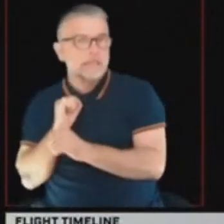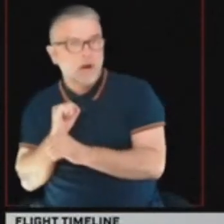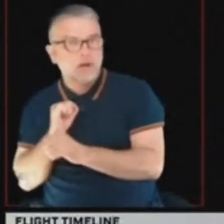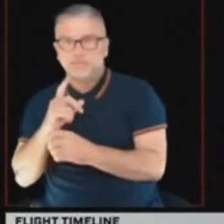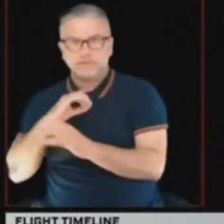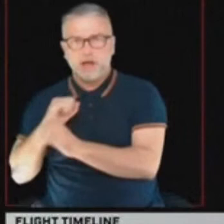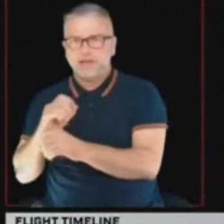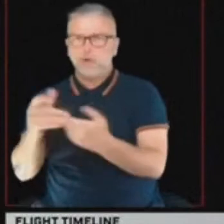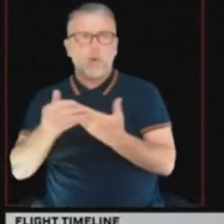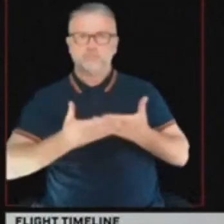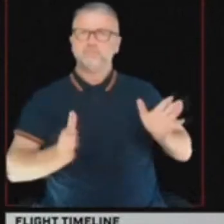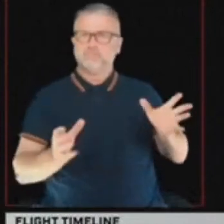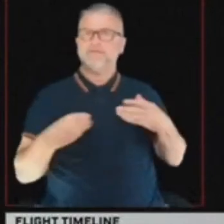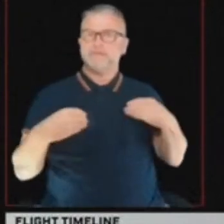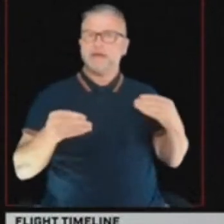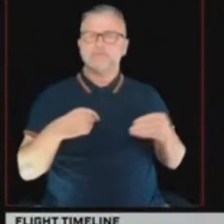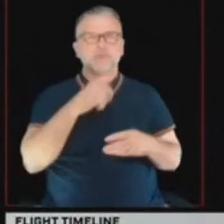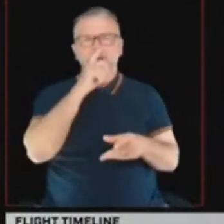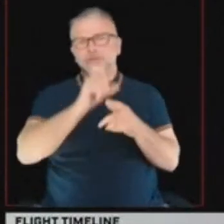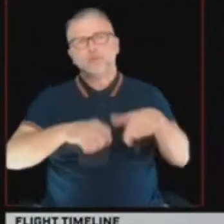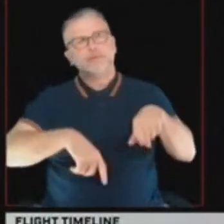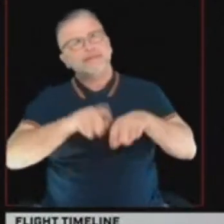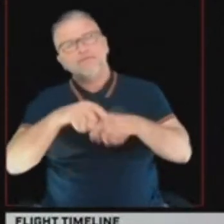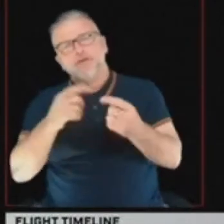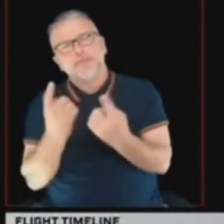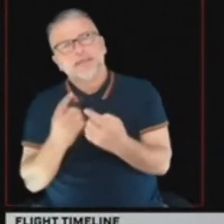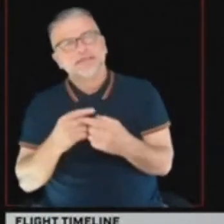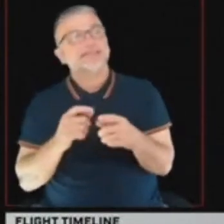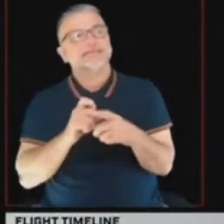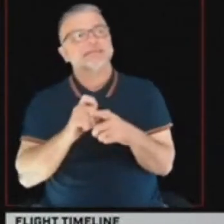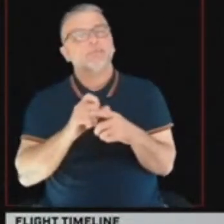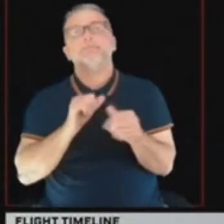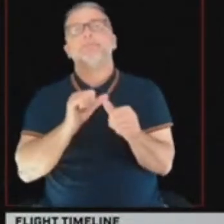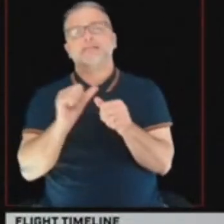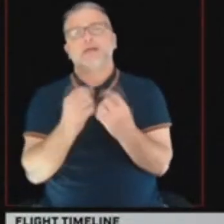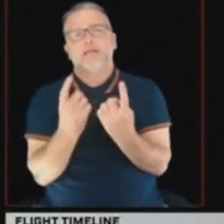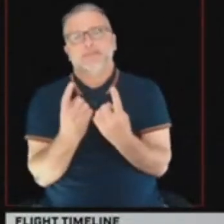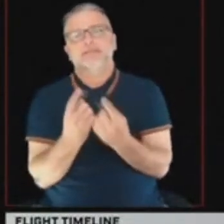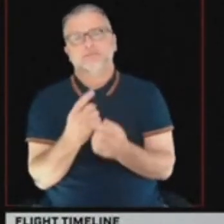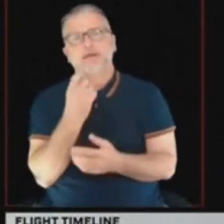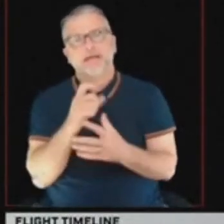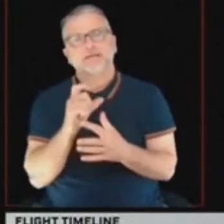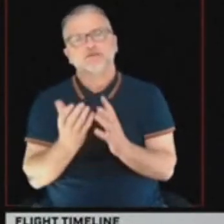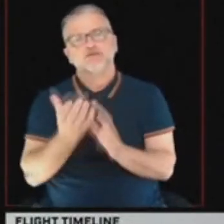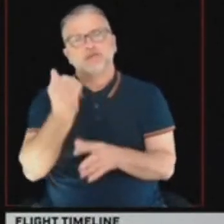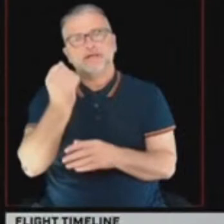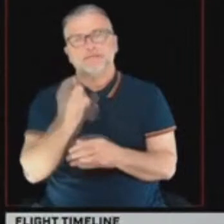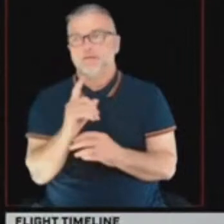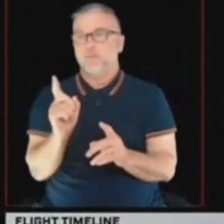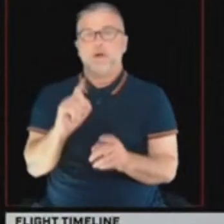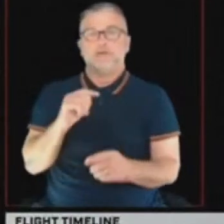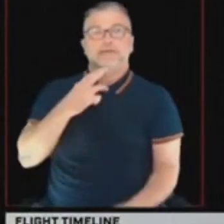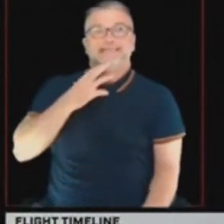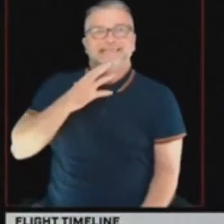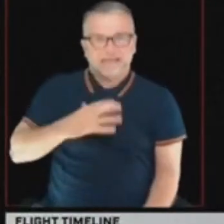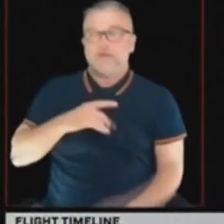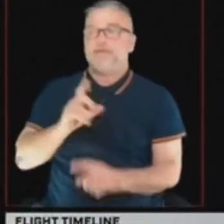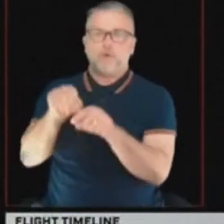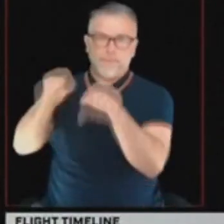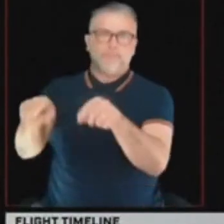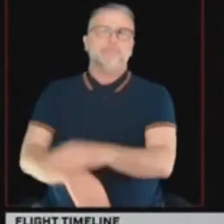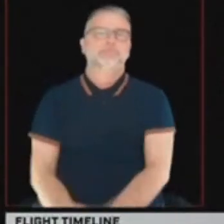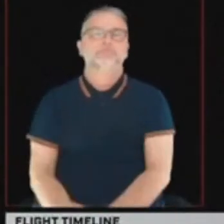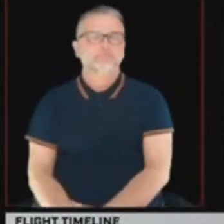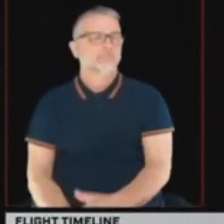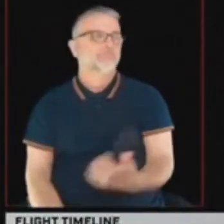enables us to do different things, to do better things from wherever we need to do. Absolutely.